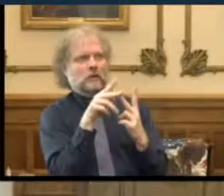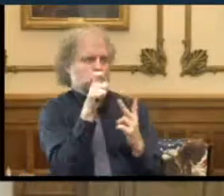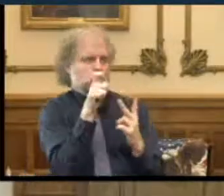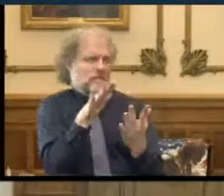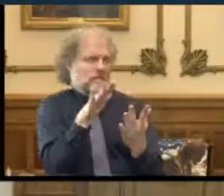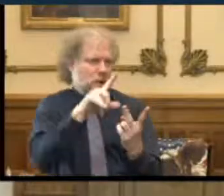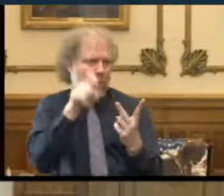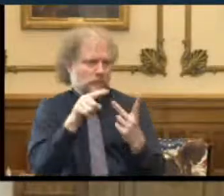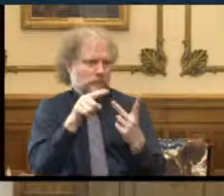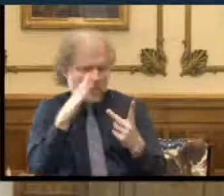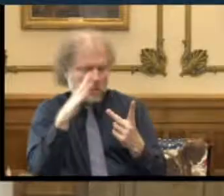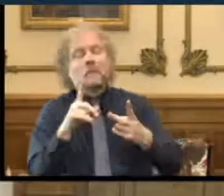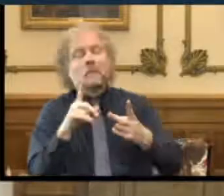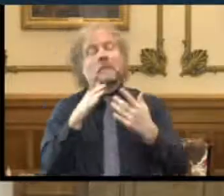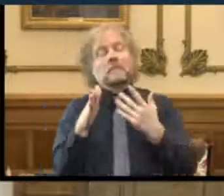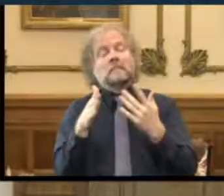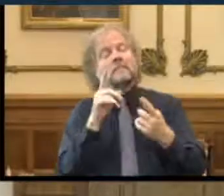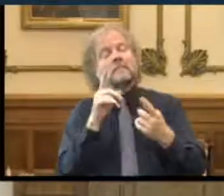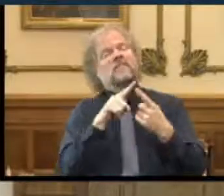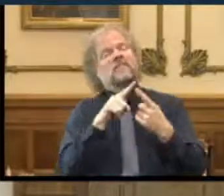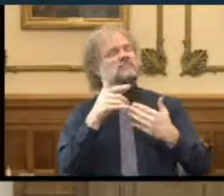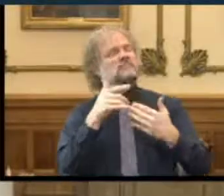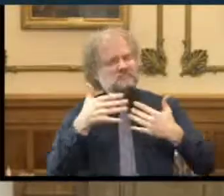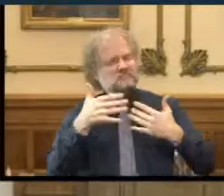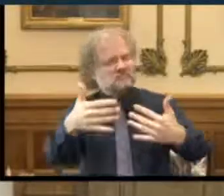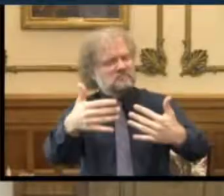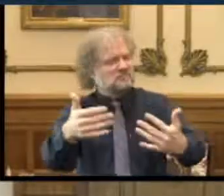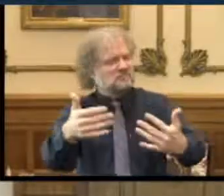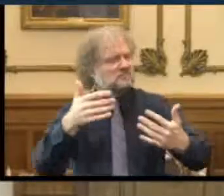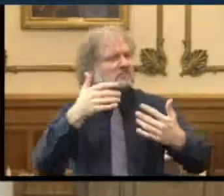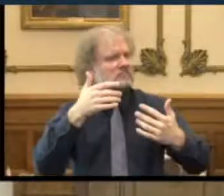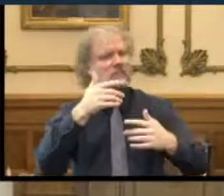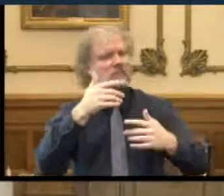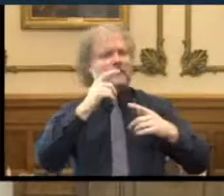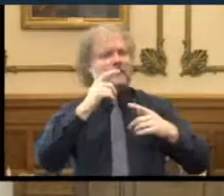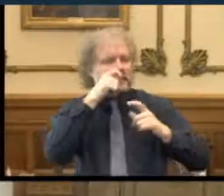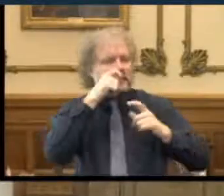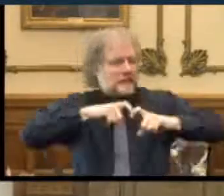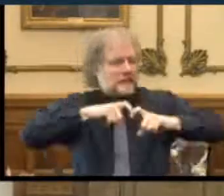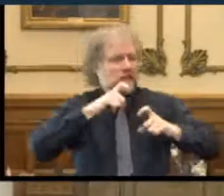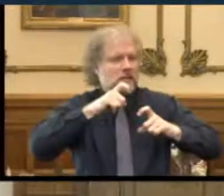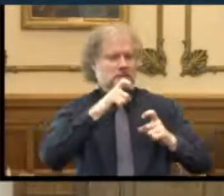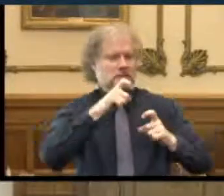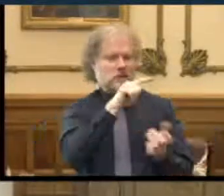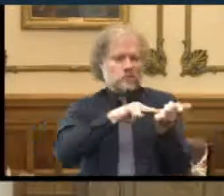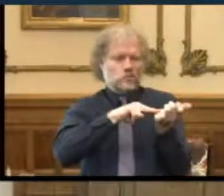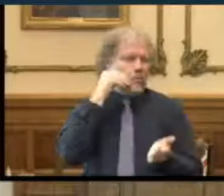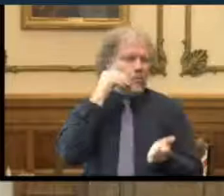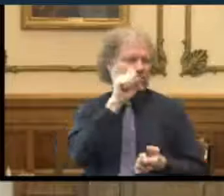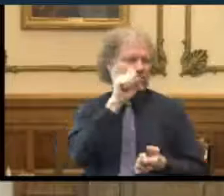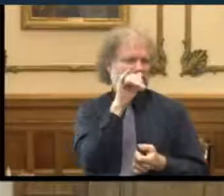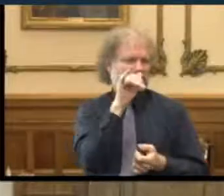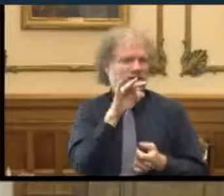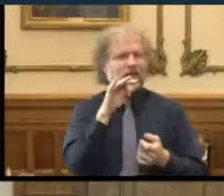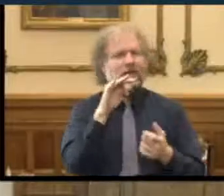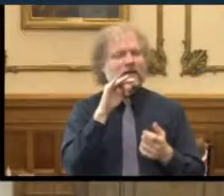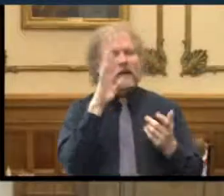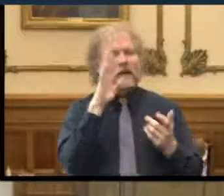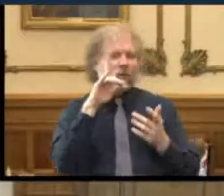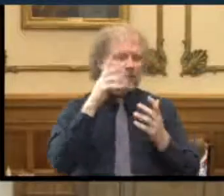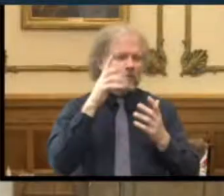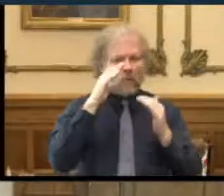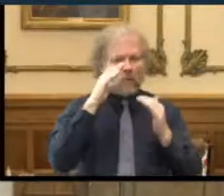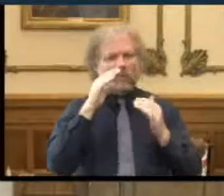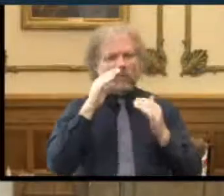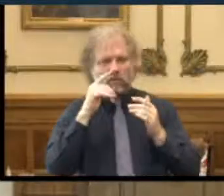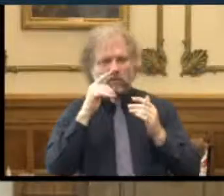one. But moving forward with testing for nursing home staff, I know that you hope to wrap up this